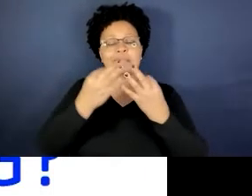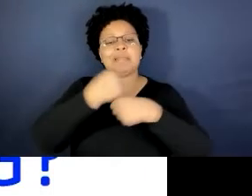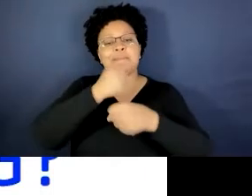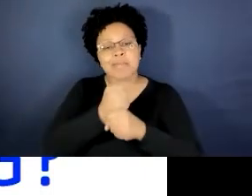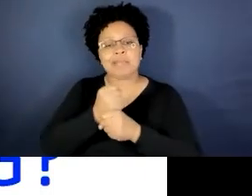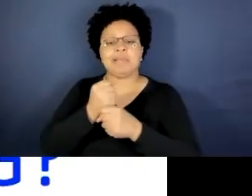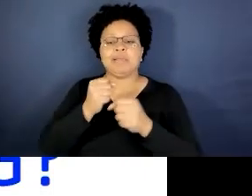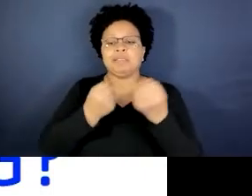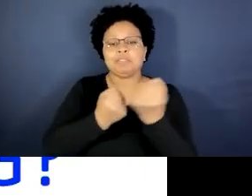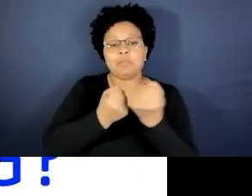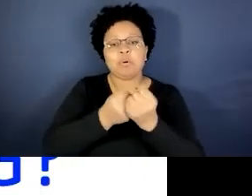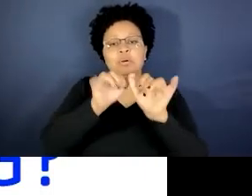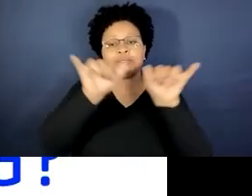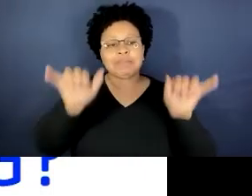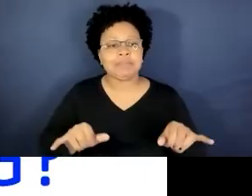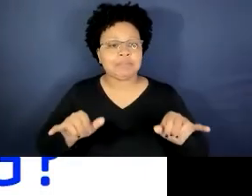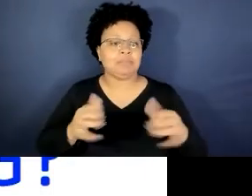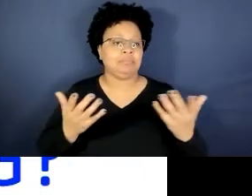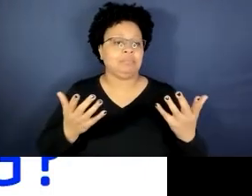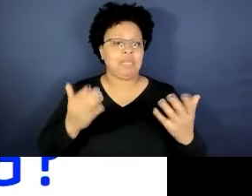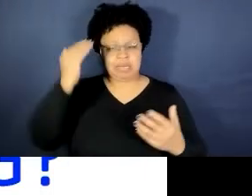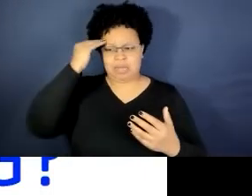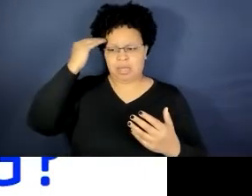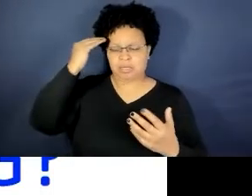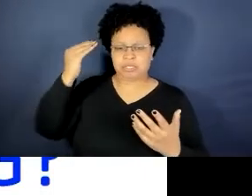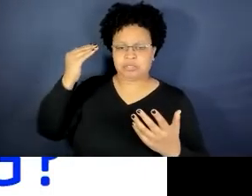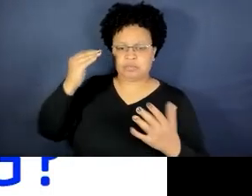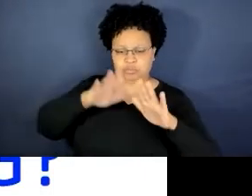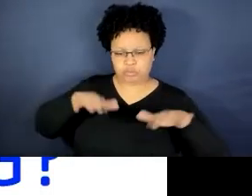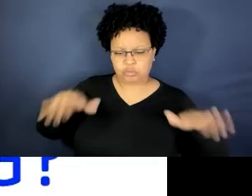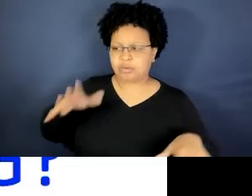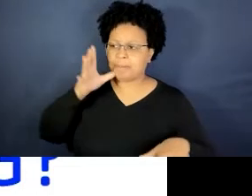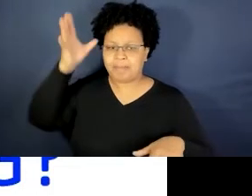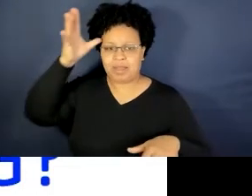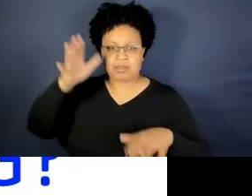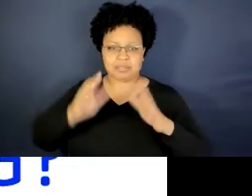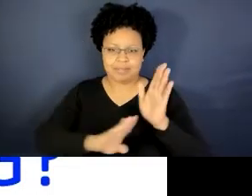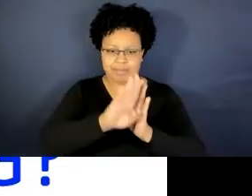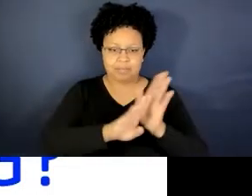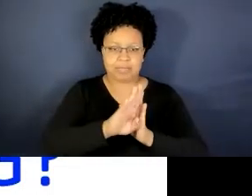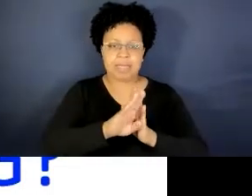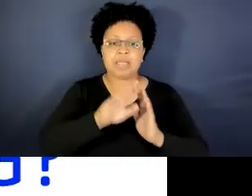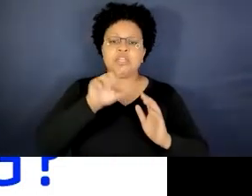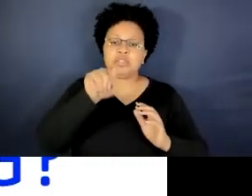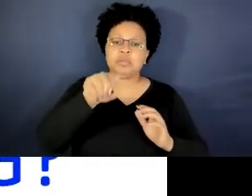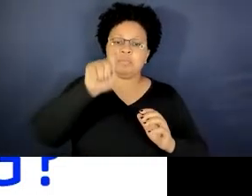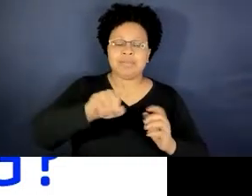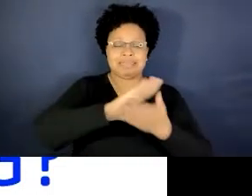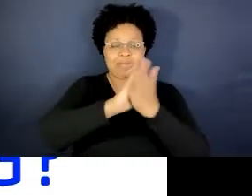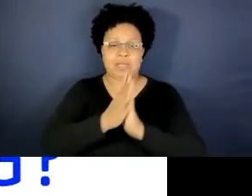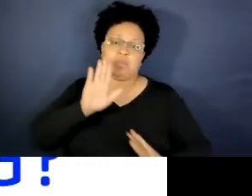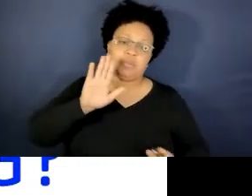That knowledge of parenting and child development. Learn to be your child's expert.